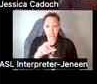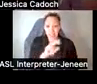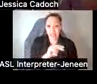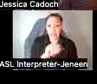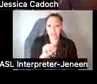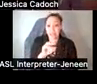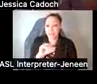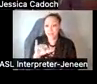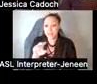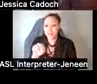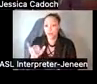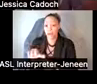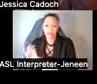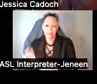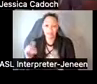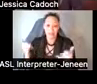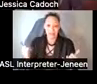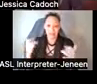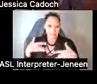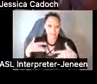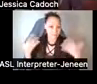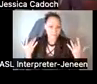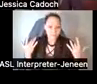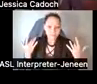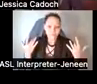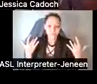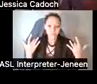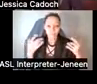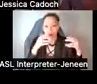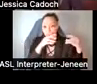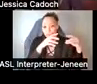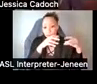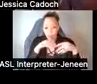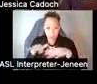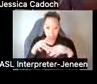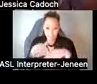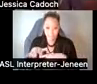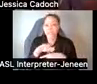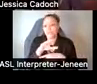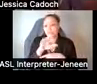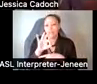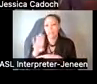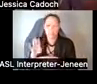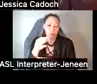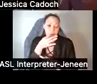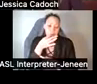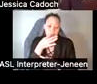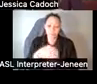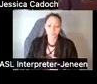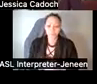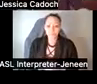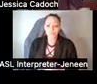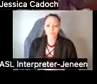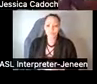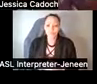This event is being live streamed to Facebook, will be live streamed to Facebook starting very shortly and